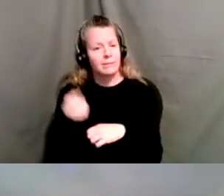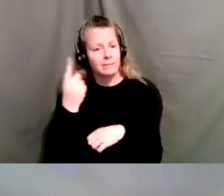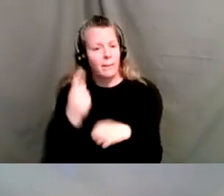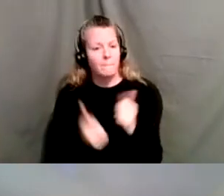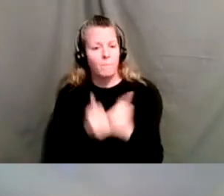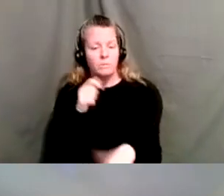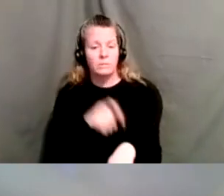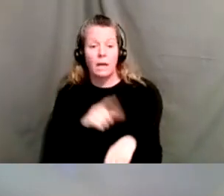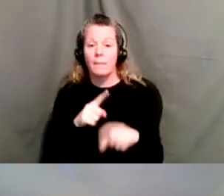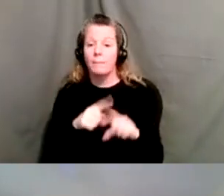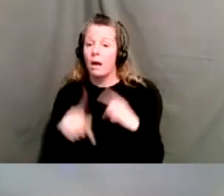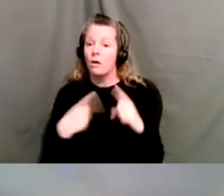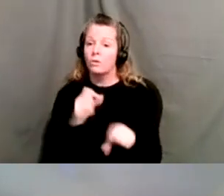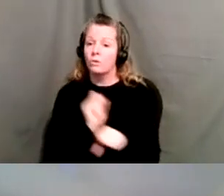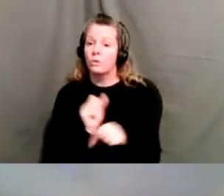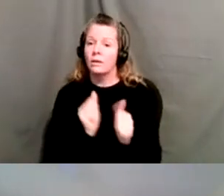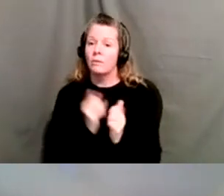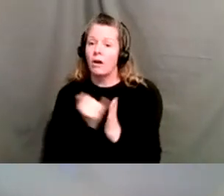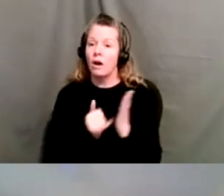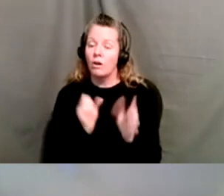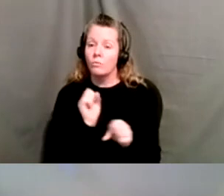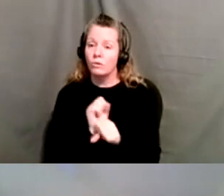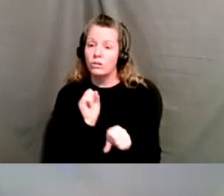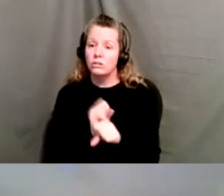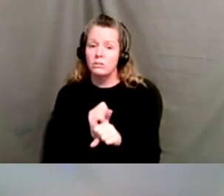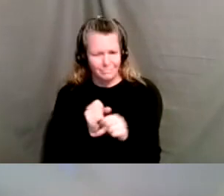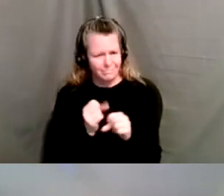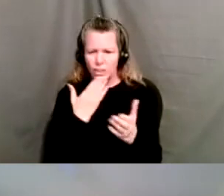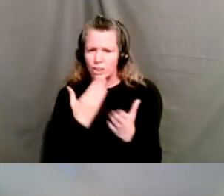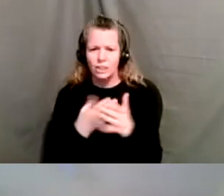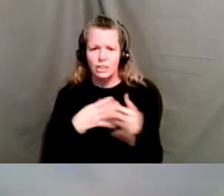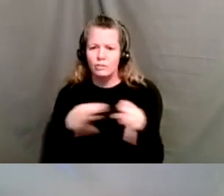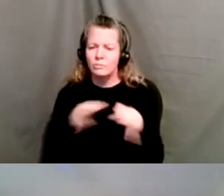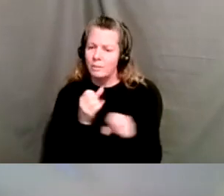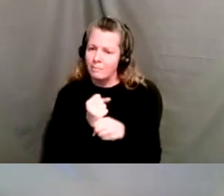artworks, give a good description, make it meaningful.